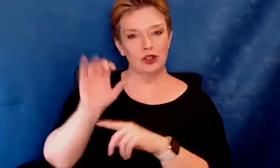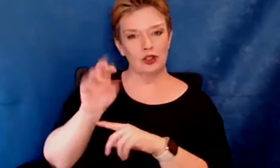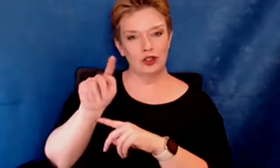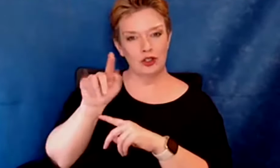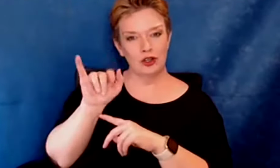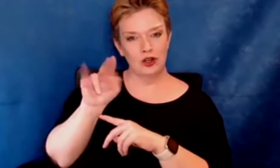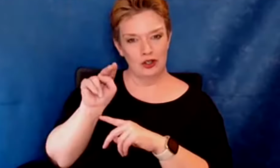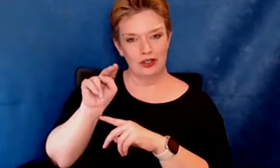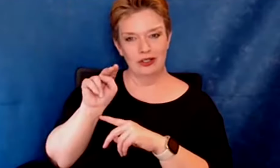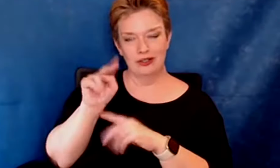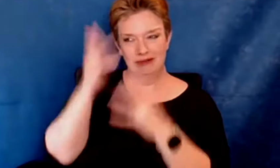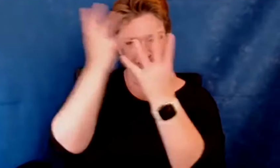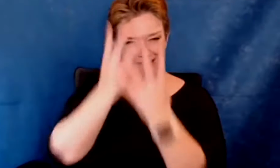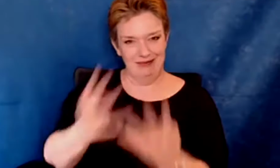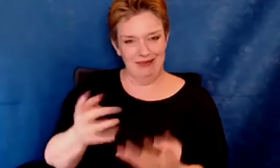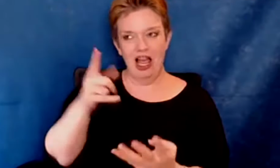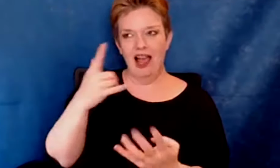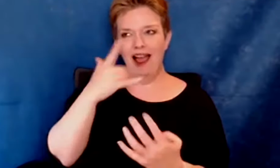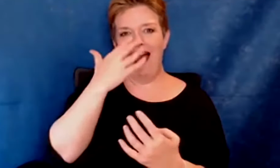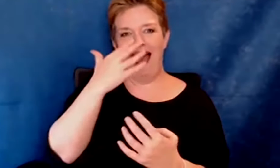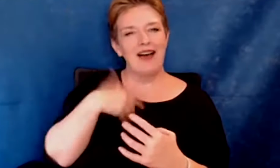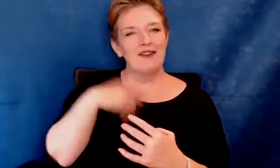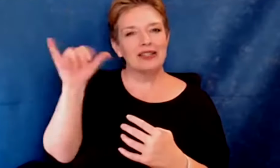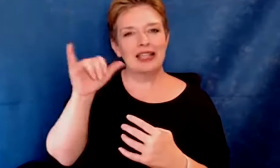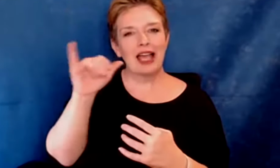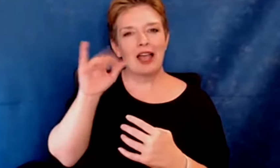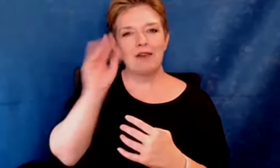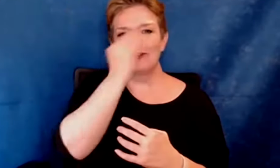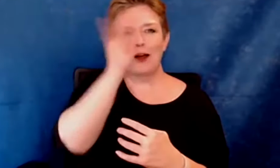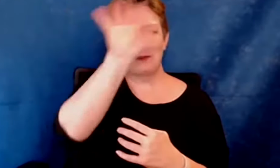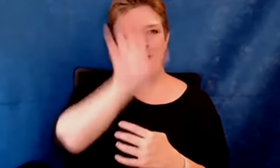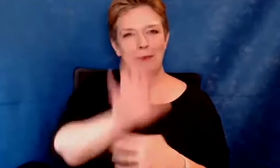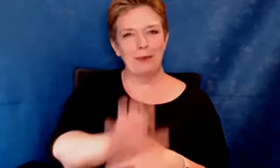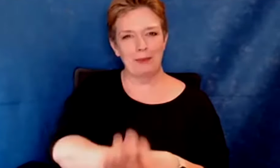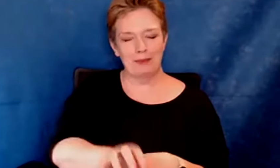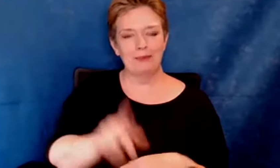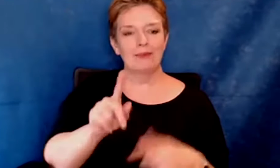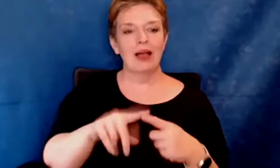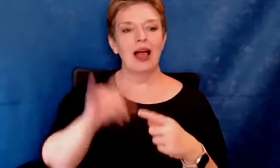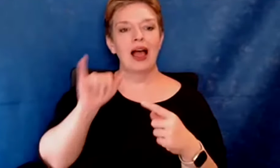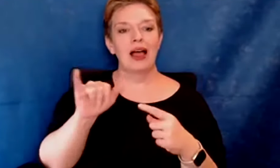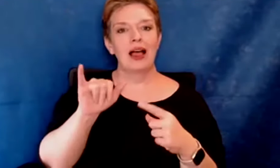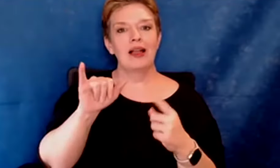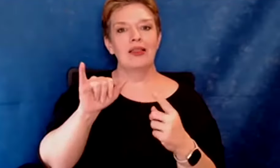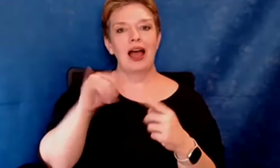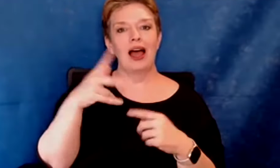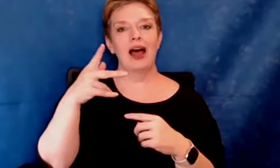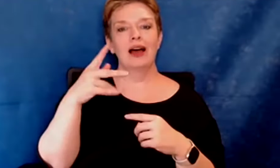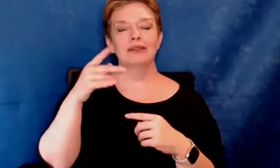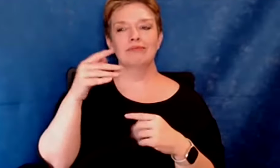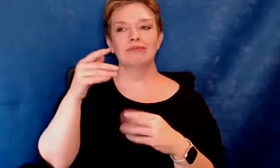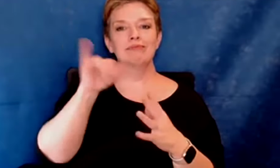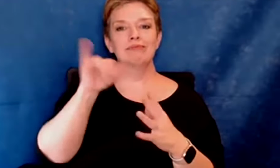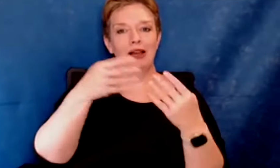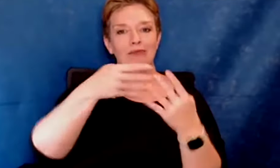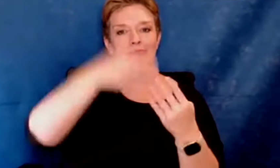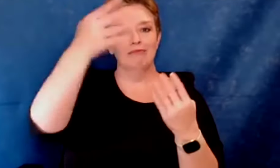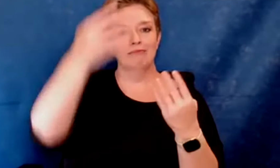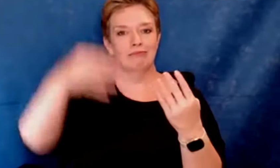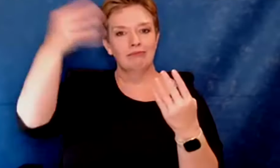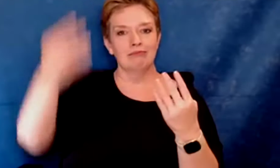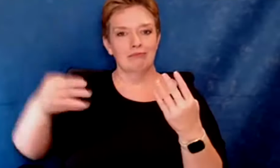Castle's interiors, and that herringbone pattern is there's a doormat, and the X's I saw